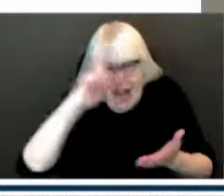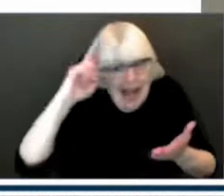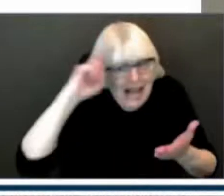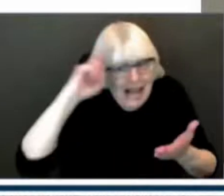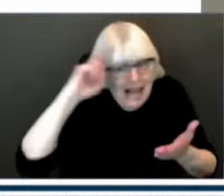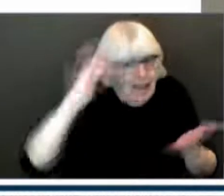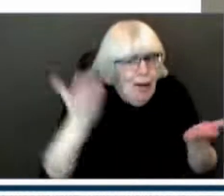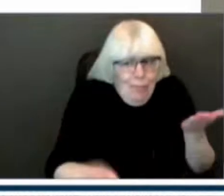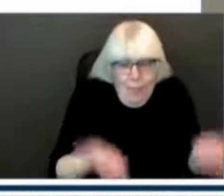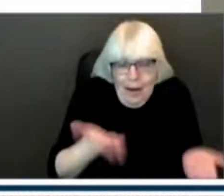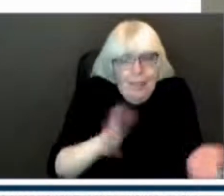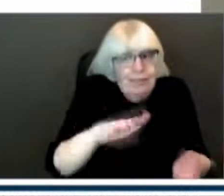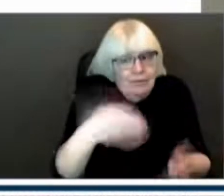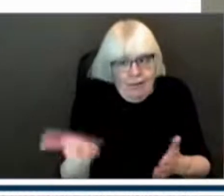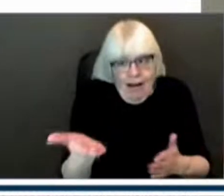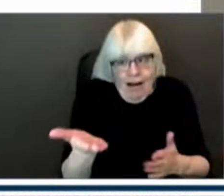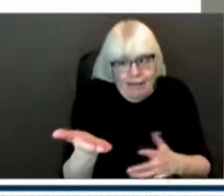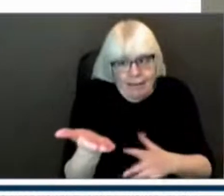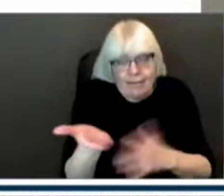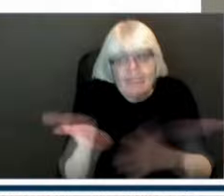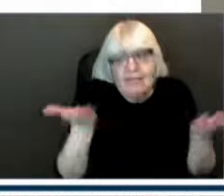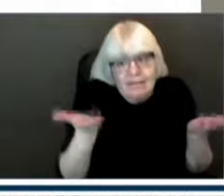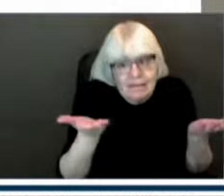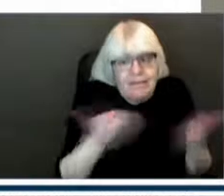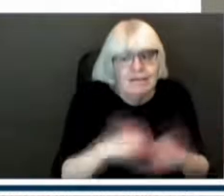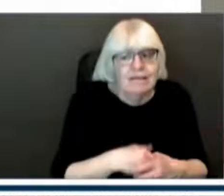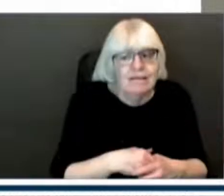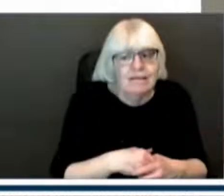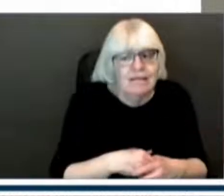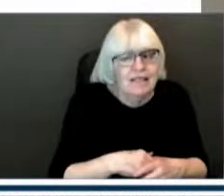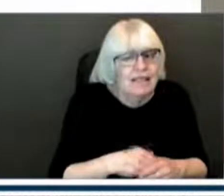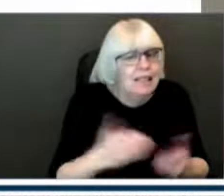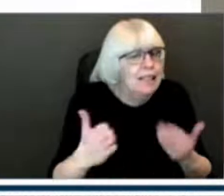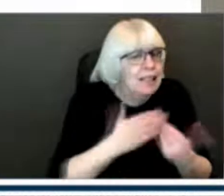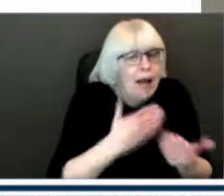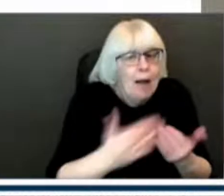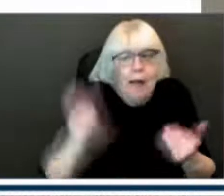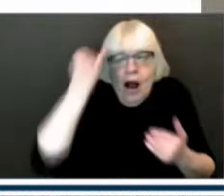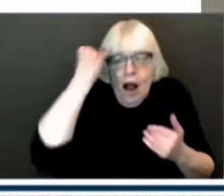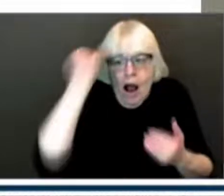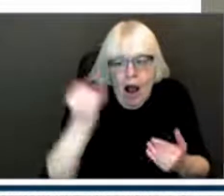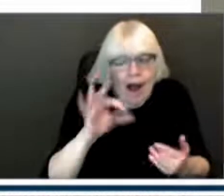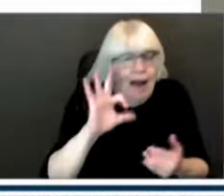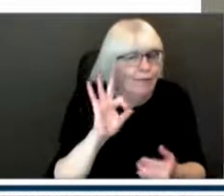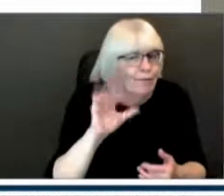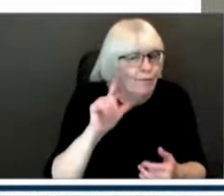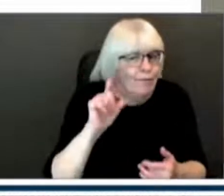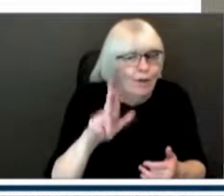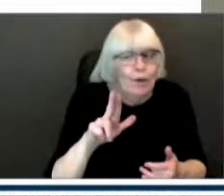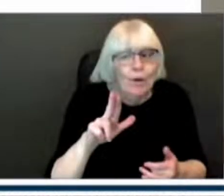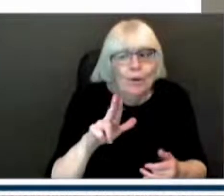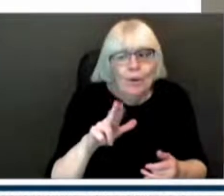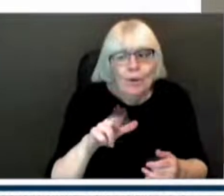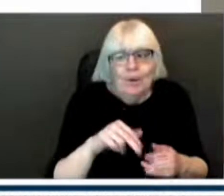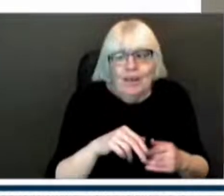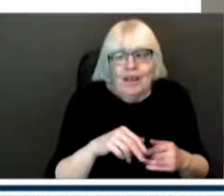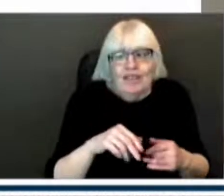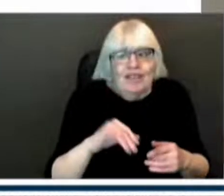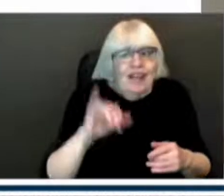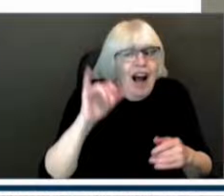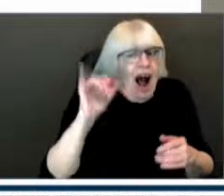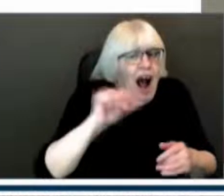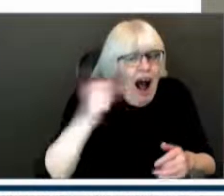we have with whether it's influenza or a whole range of other infections. We have to return to for longer